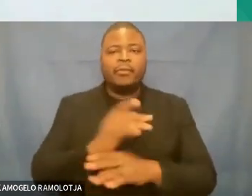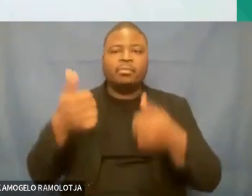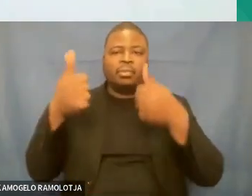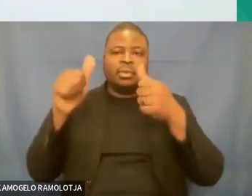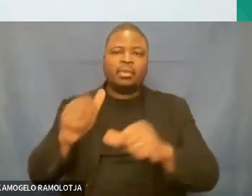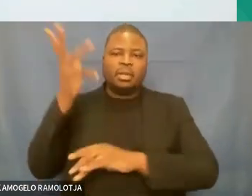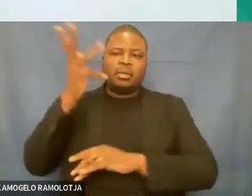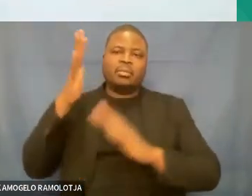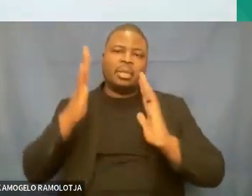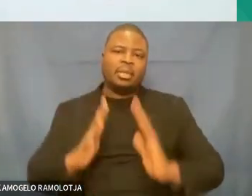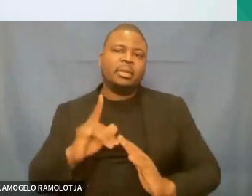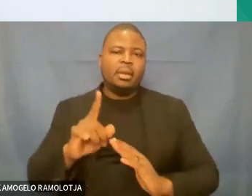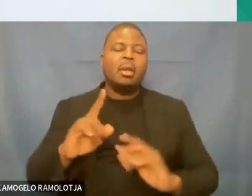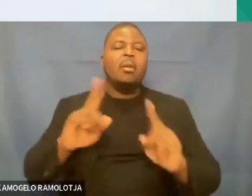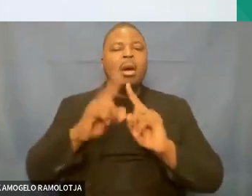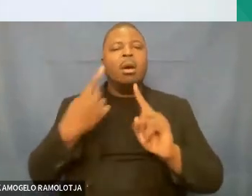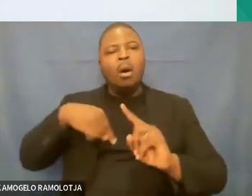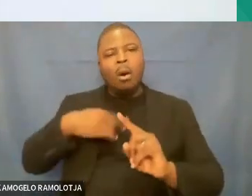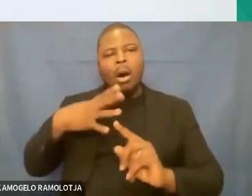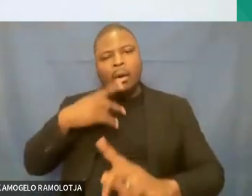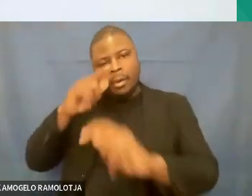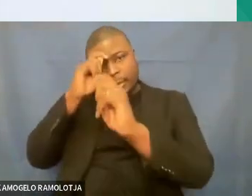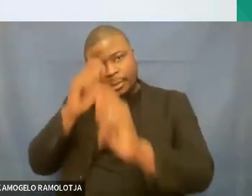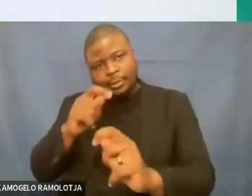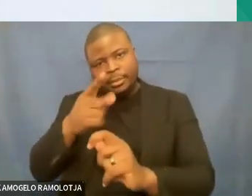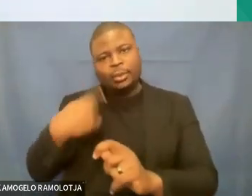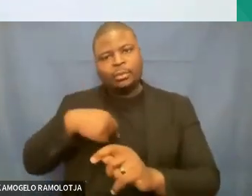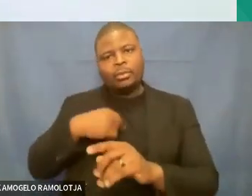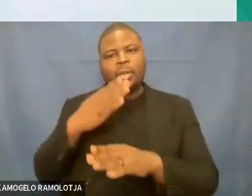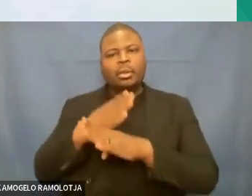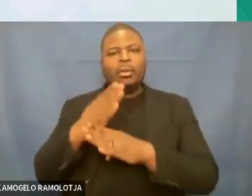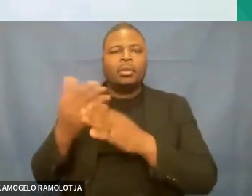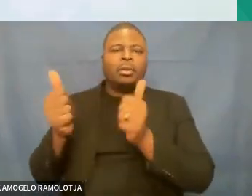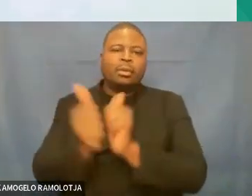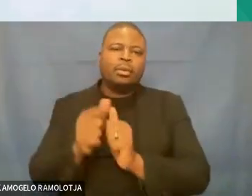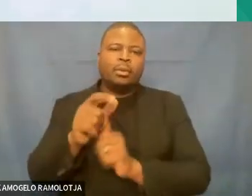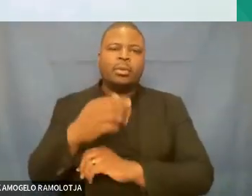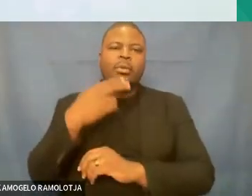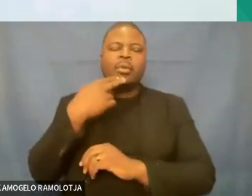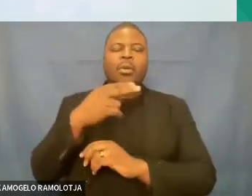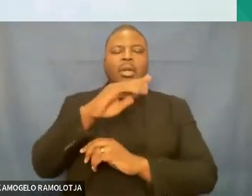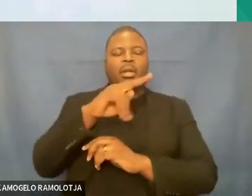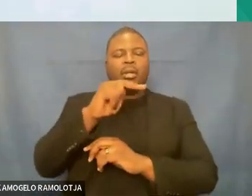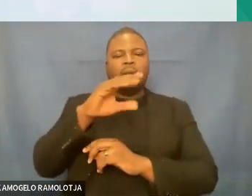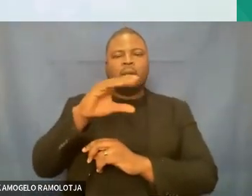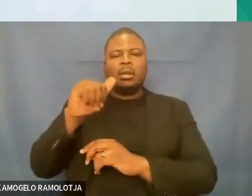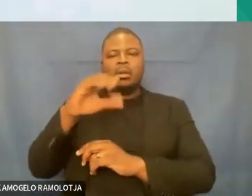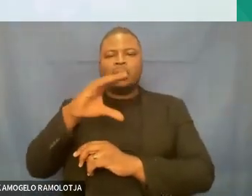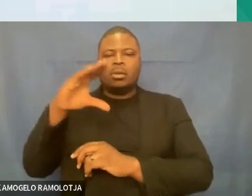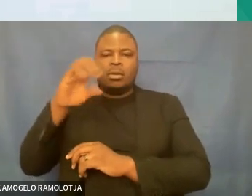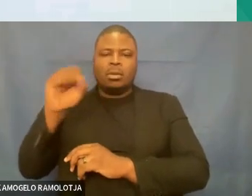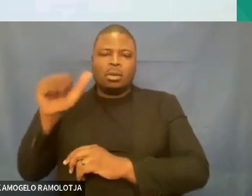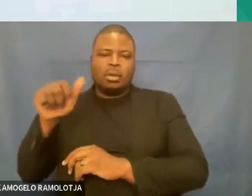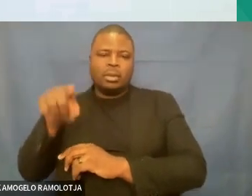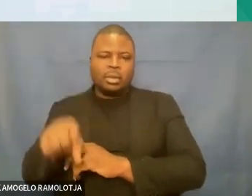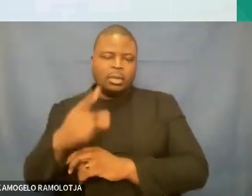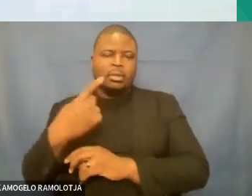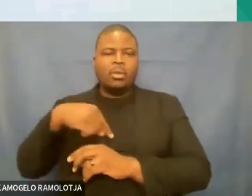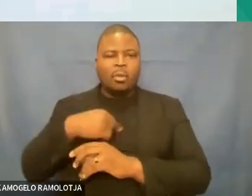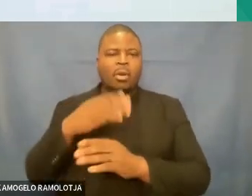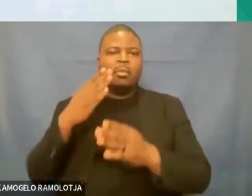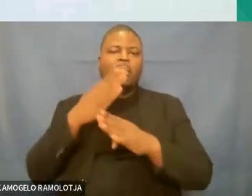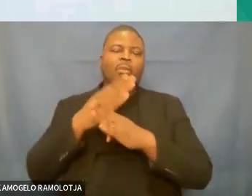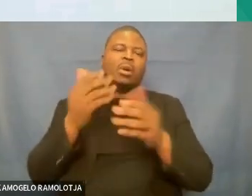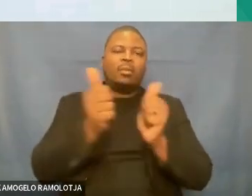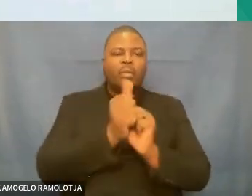just to acknowledge that NACOSA has been working robustly with the National South African Police Services around sterile needles